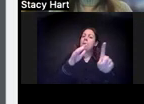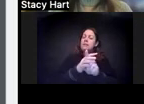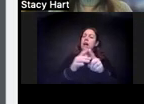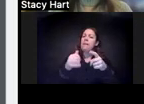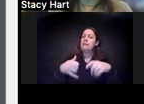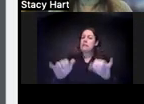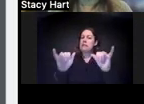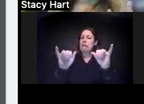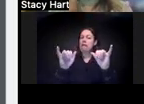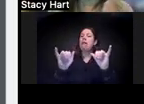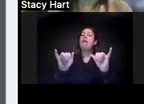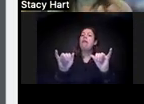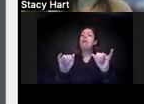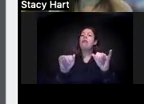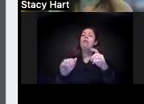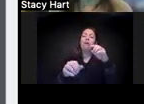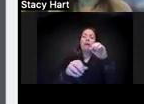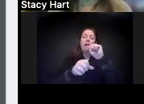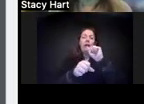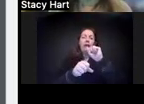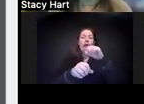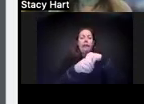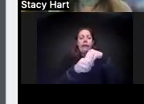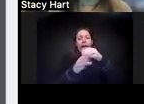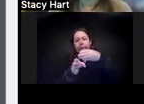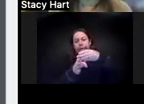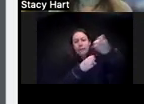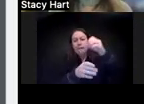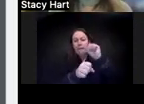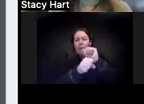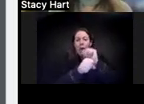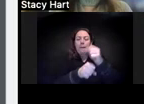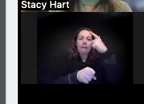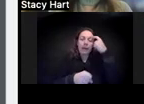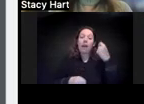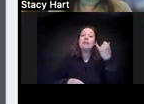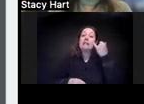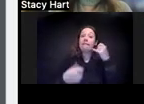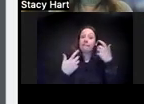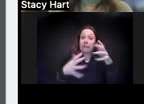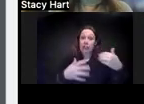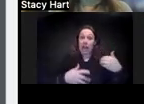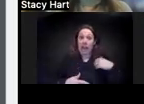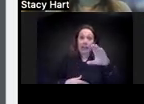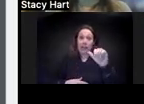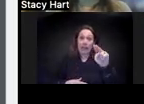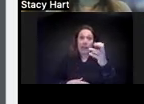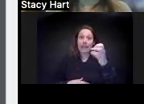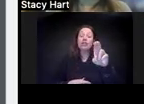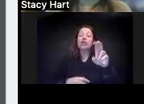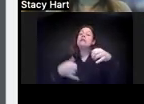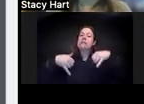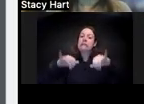doctor's appointments to verify periodically that they're still in remission.